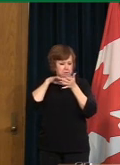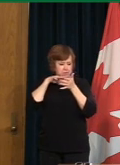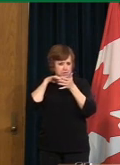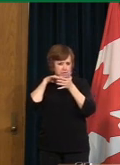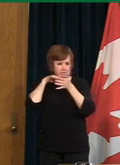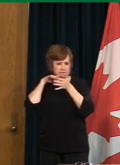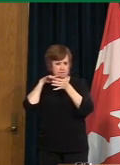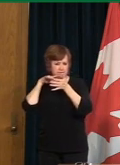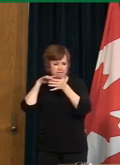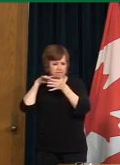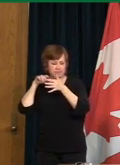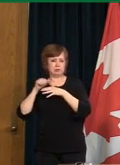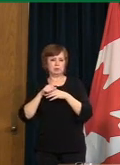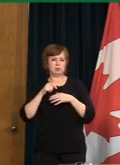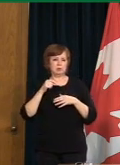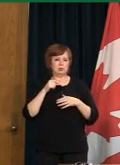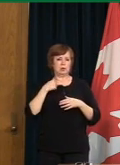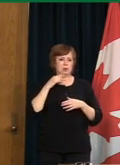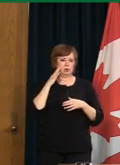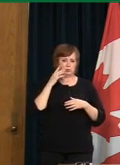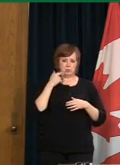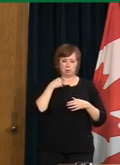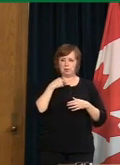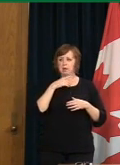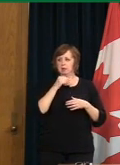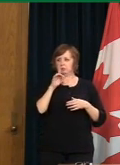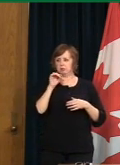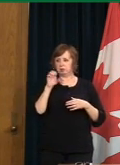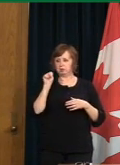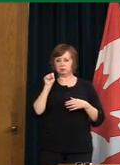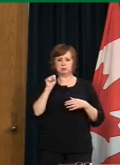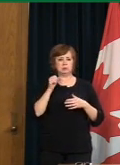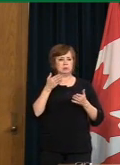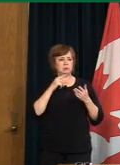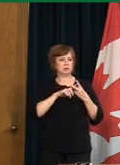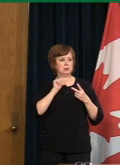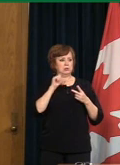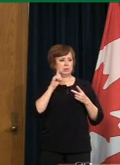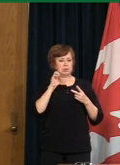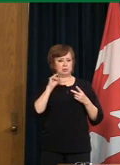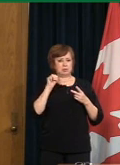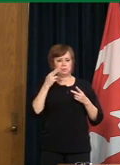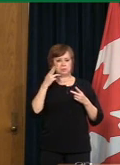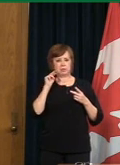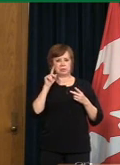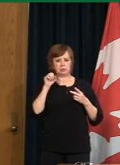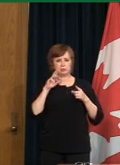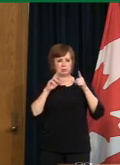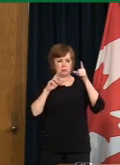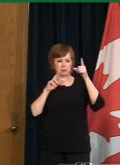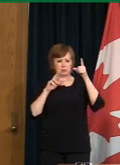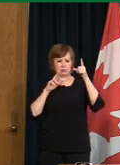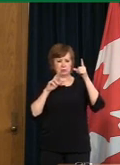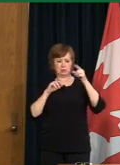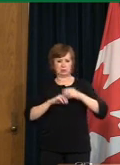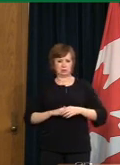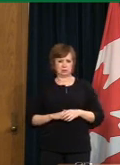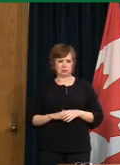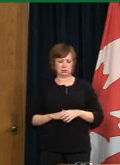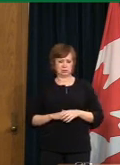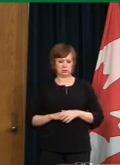Dr. Shahab will be as well. And we'll go back to Adam Hunter for a follow-up. I've asked this last week as well,